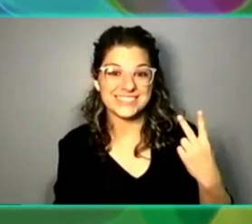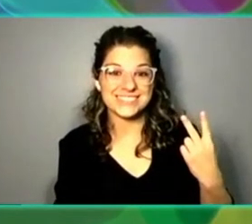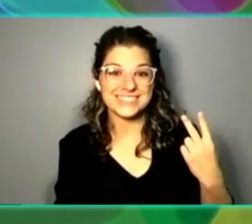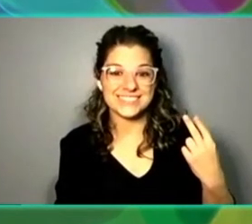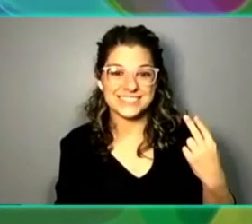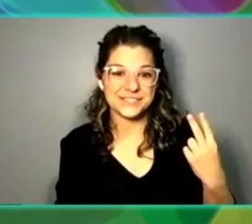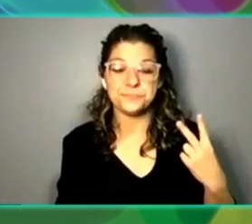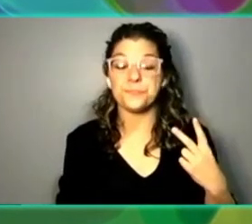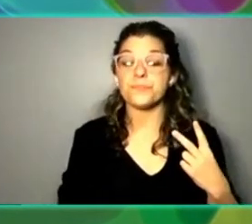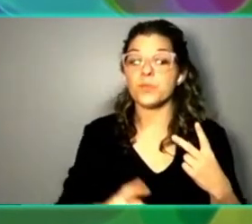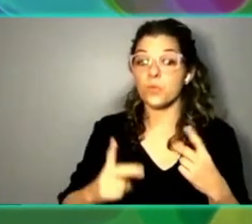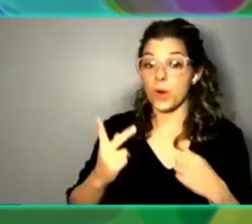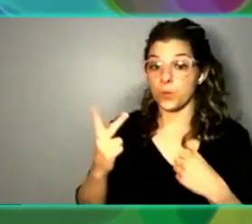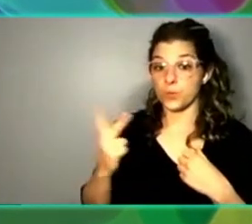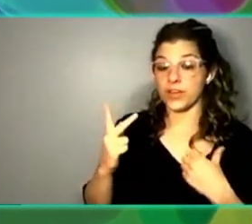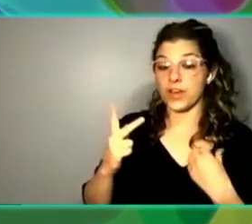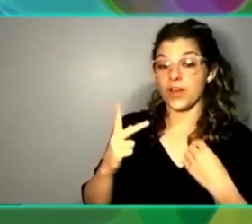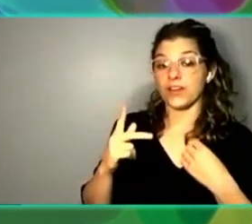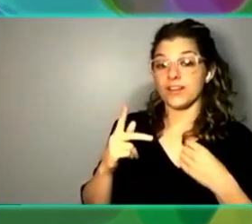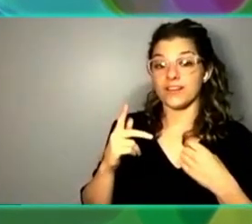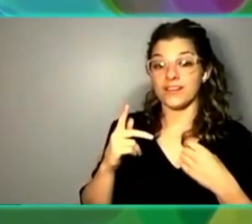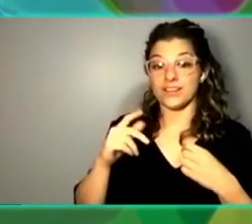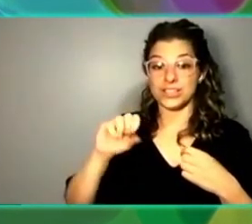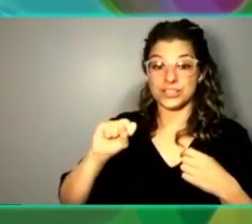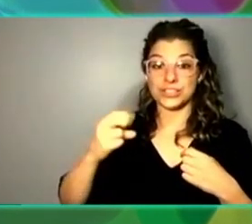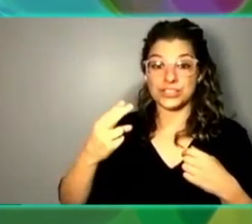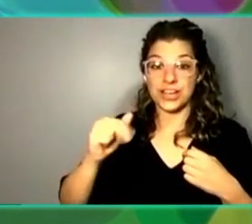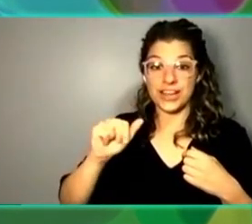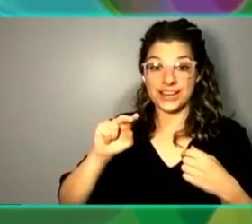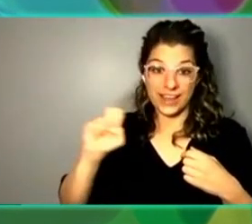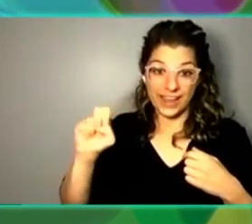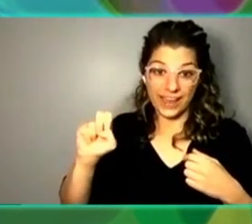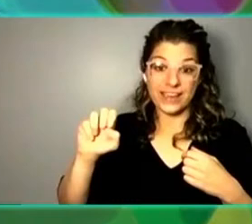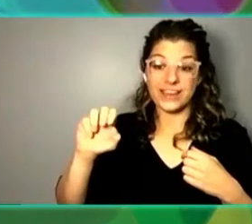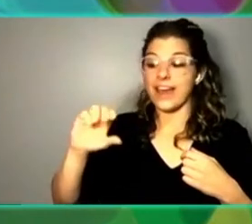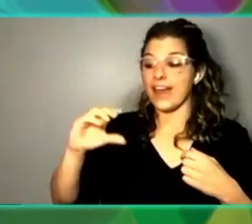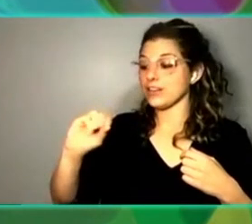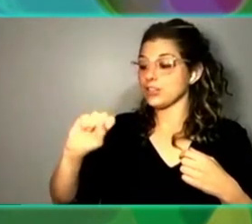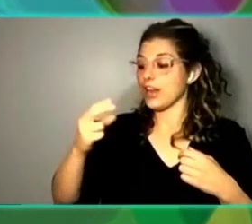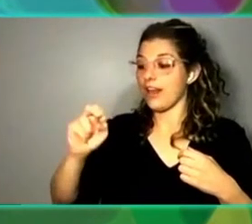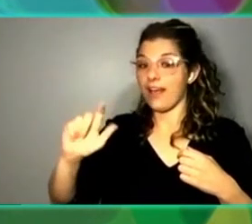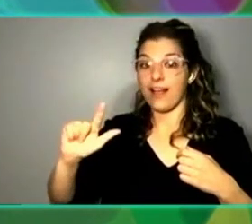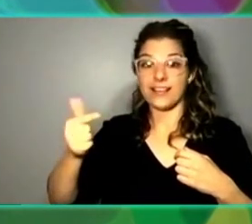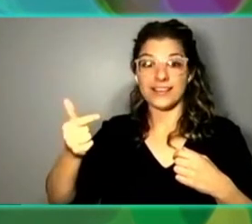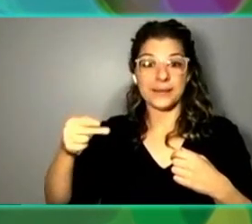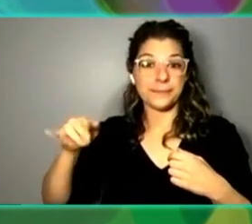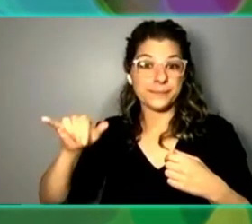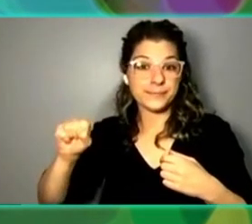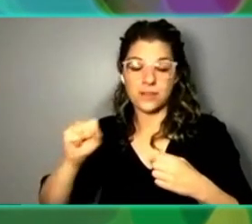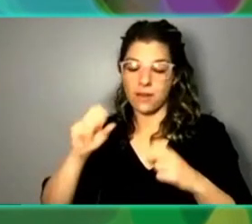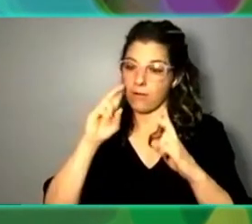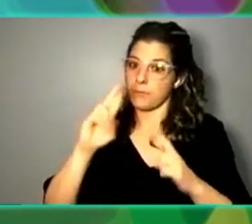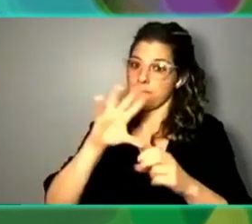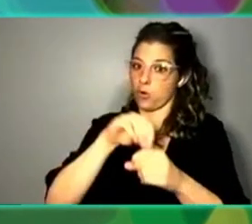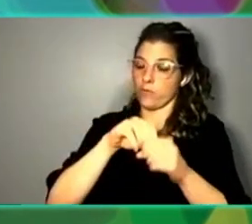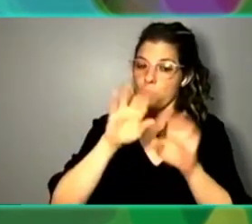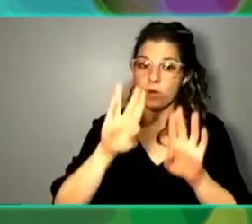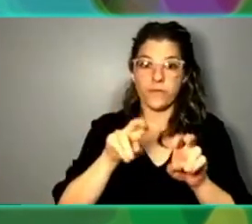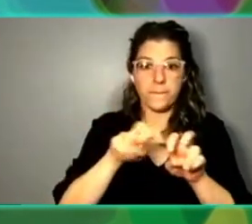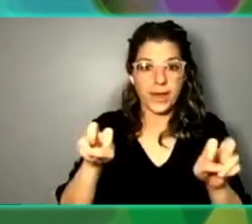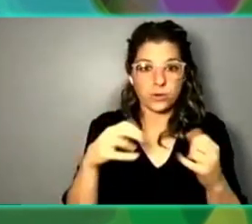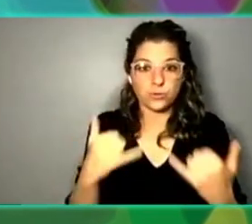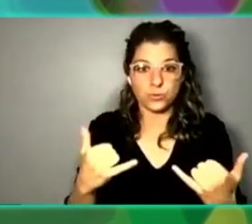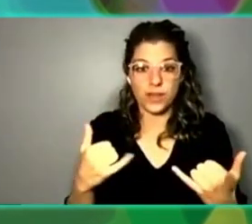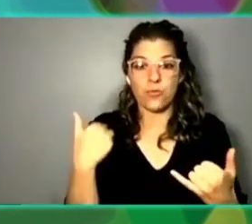Well, we are Shawnee and Chanel Gibbs, honored to be a part of this wonderful panel today. We are